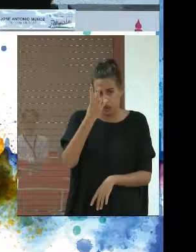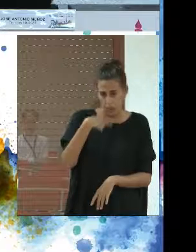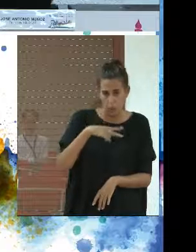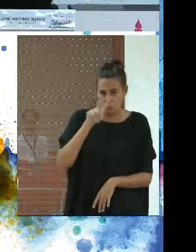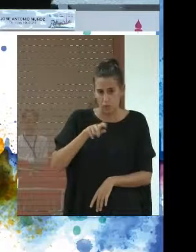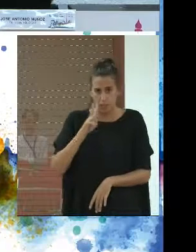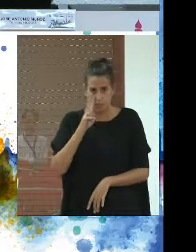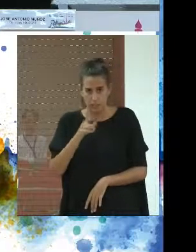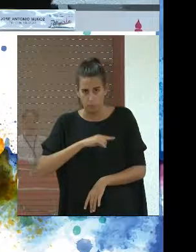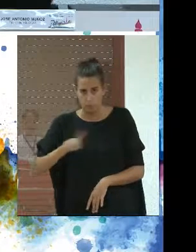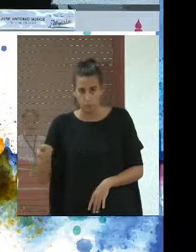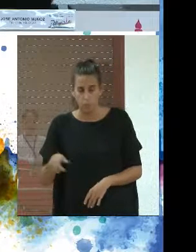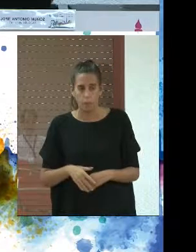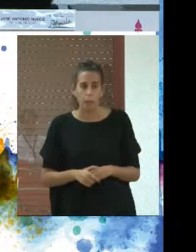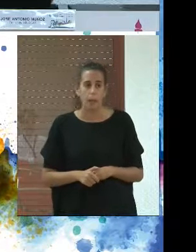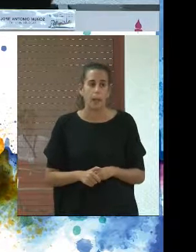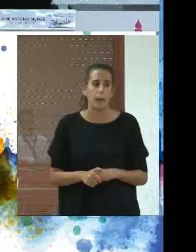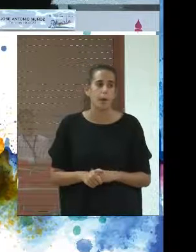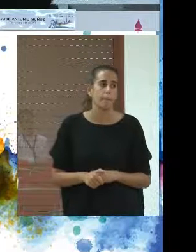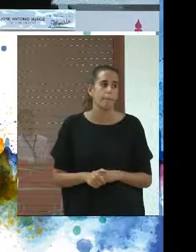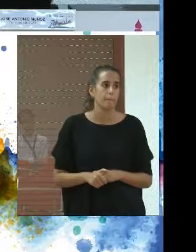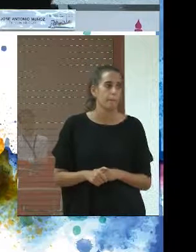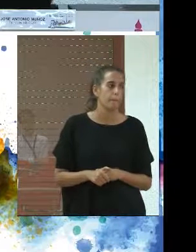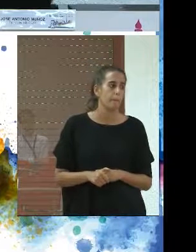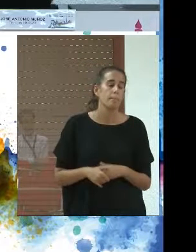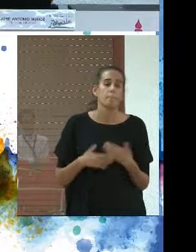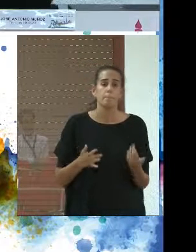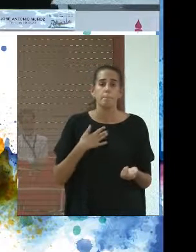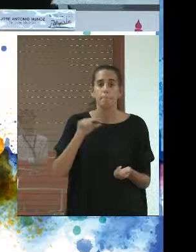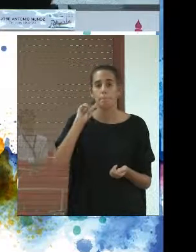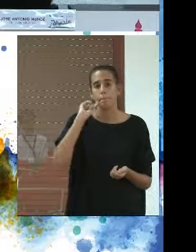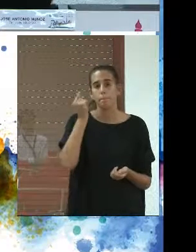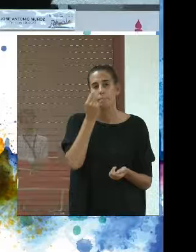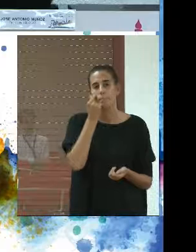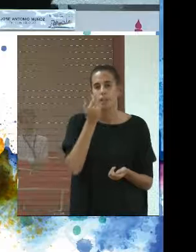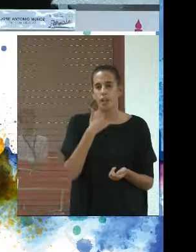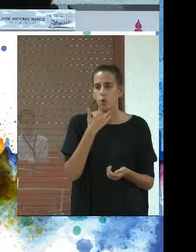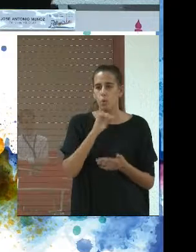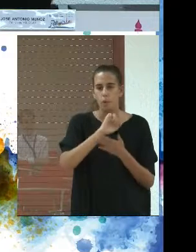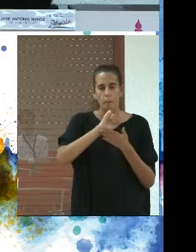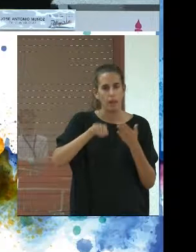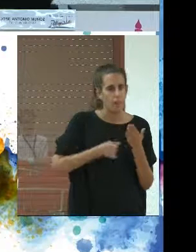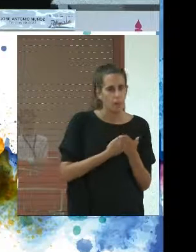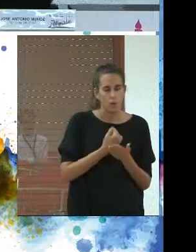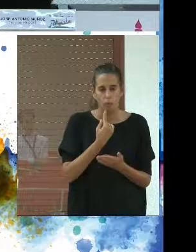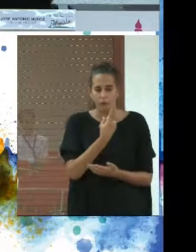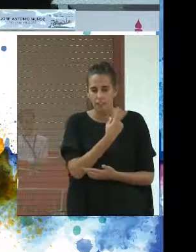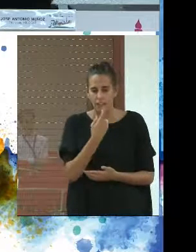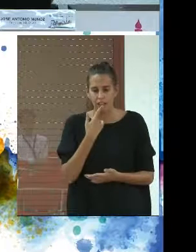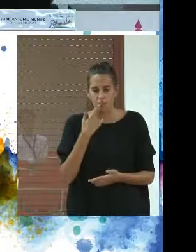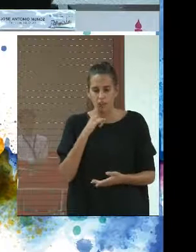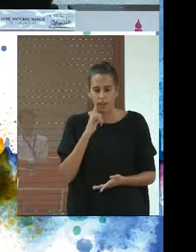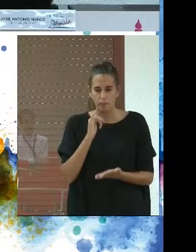be touched by people that can see or by blind people. So we saw there's an important gap